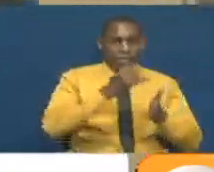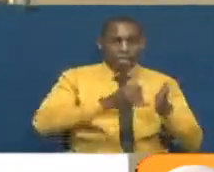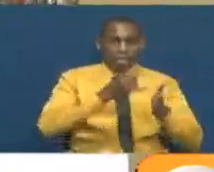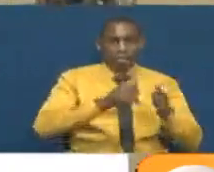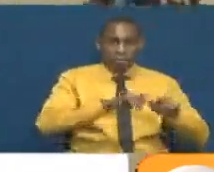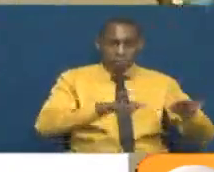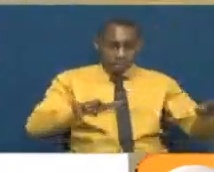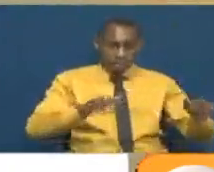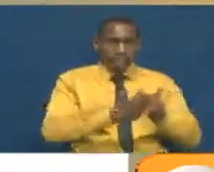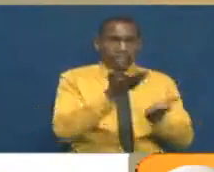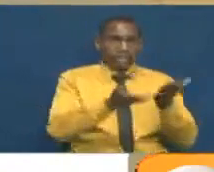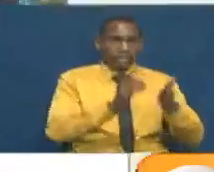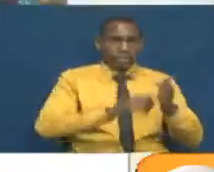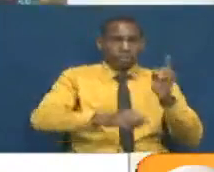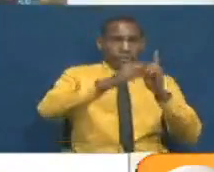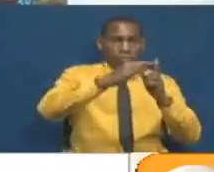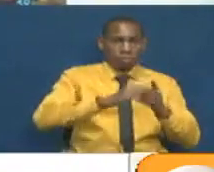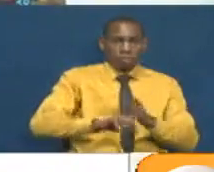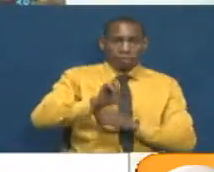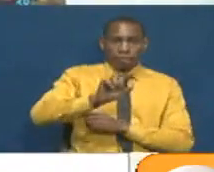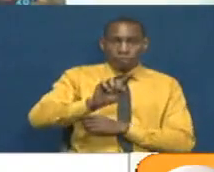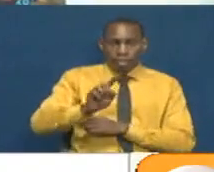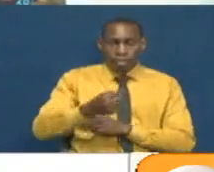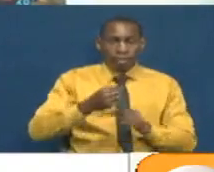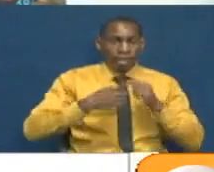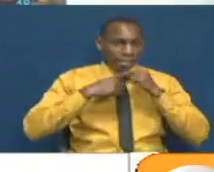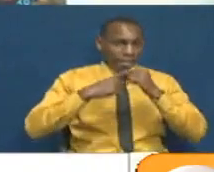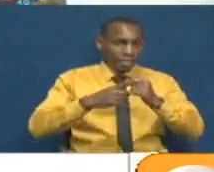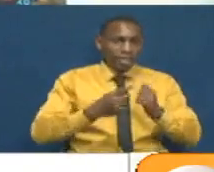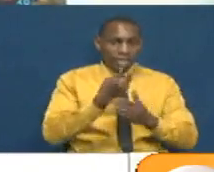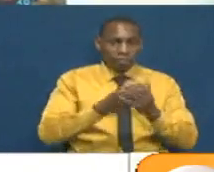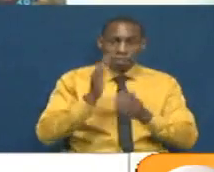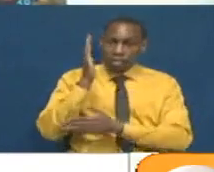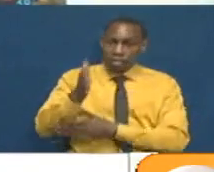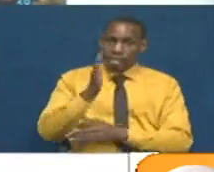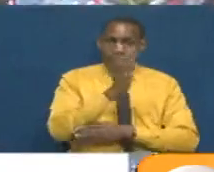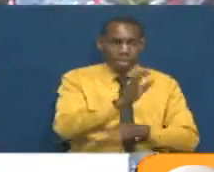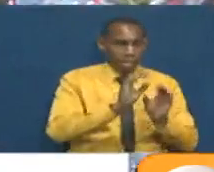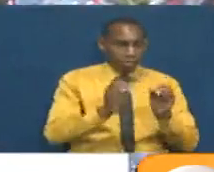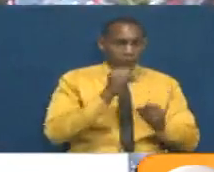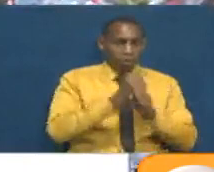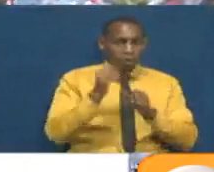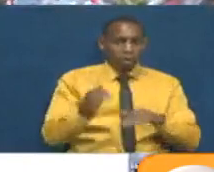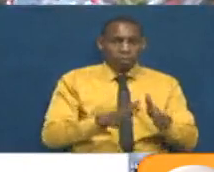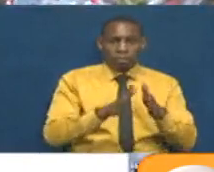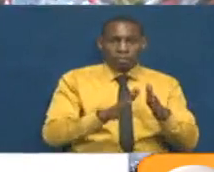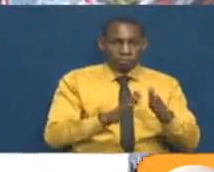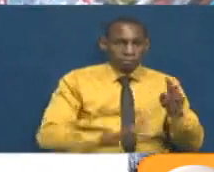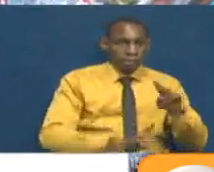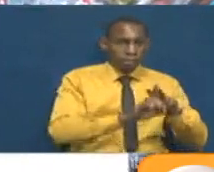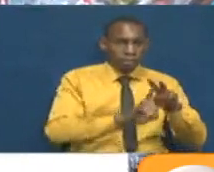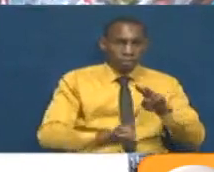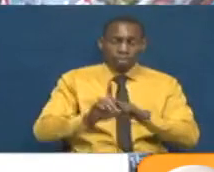park. It's estimated that a total of 51,600, both direct and indirect job opportunities, will